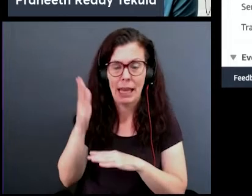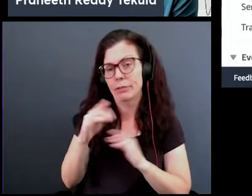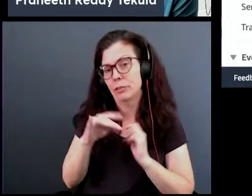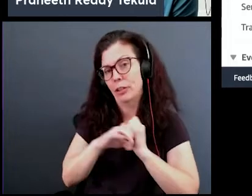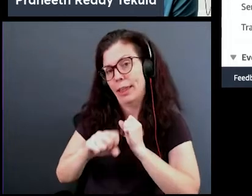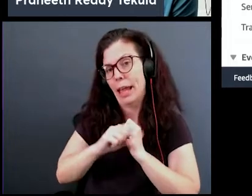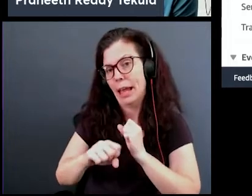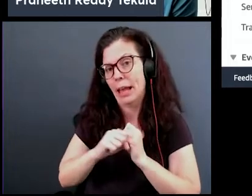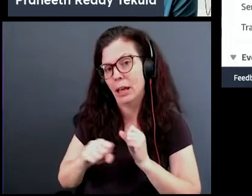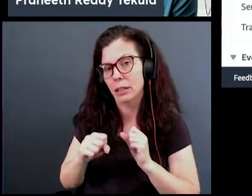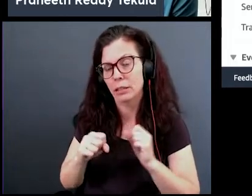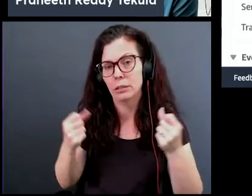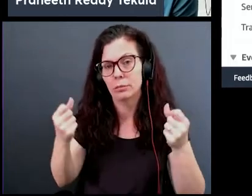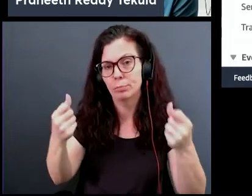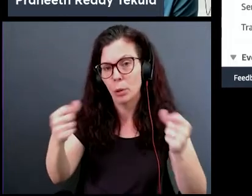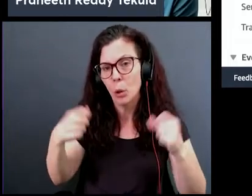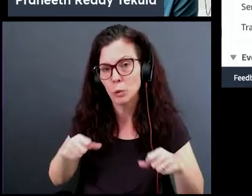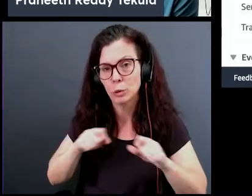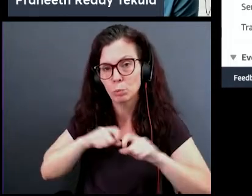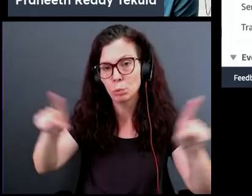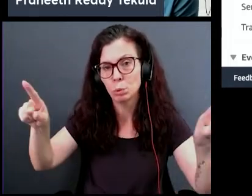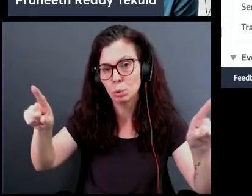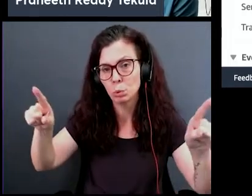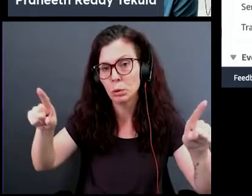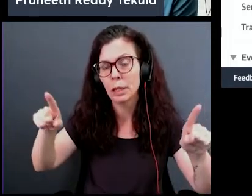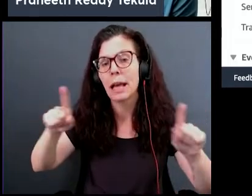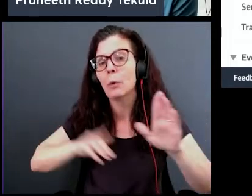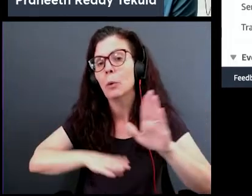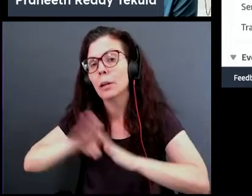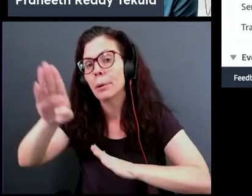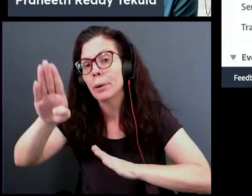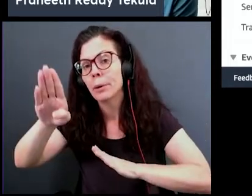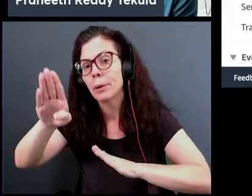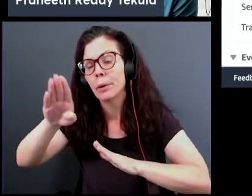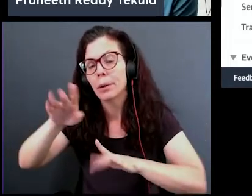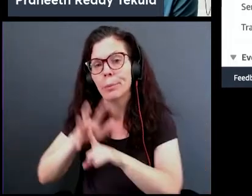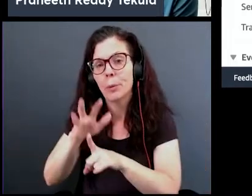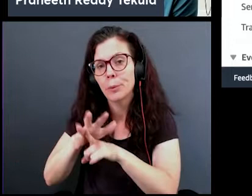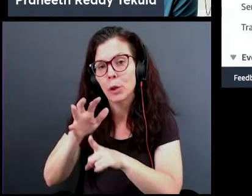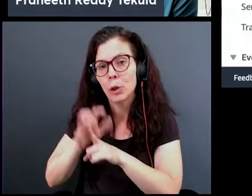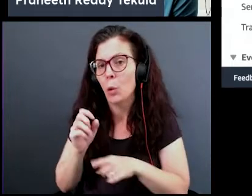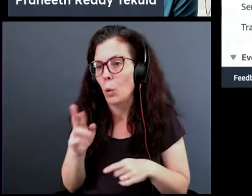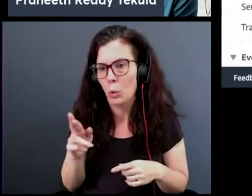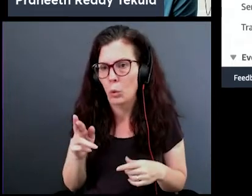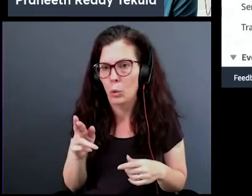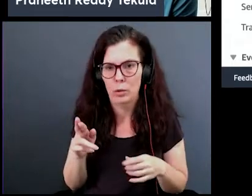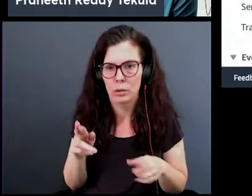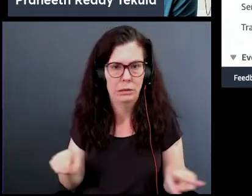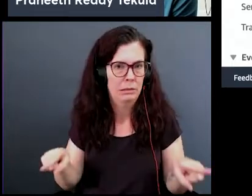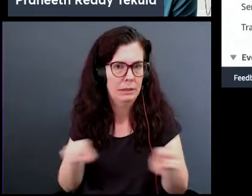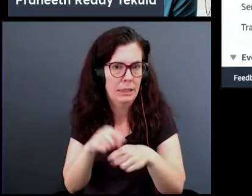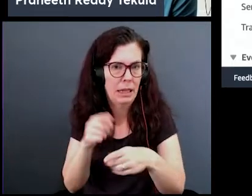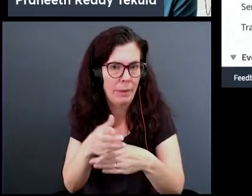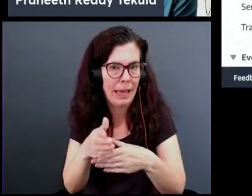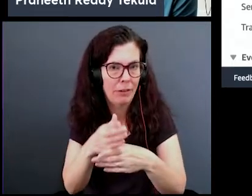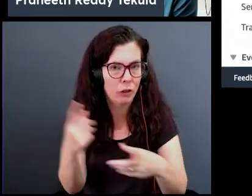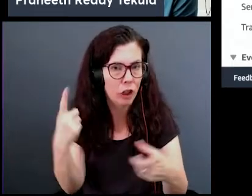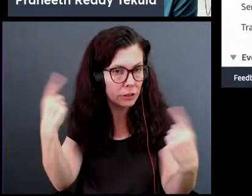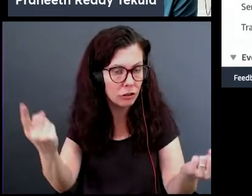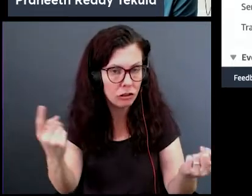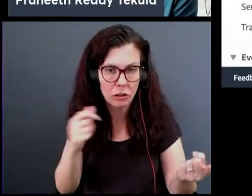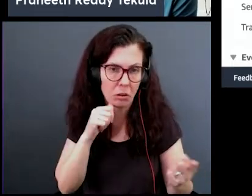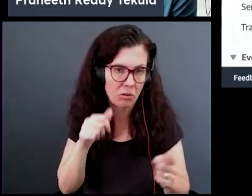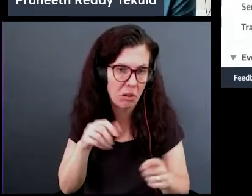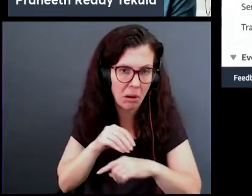after the post went live? Or did we kind of are we seeing the same average that we have? Like,